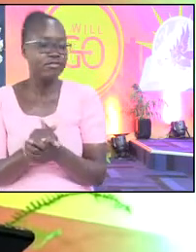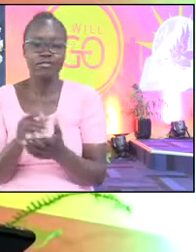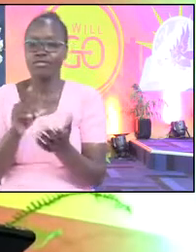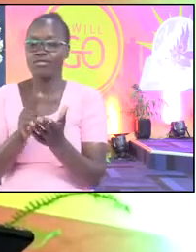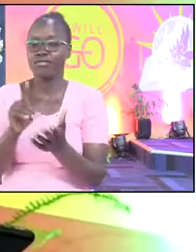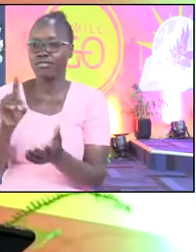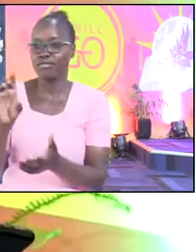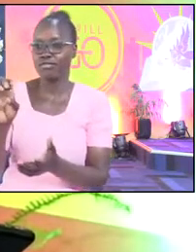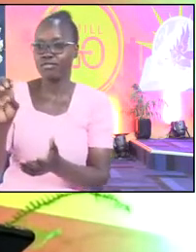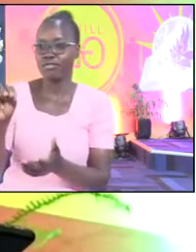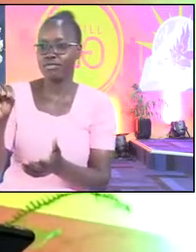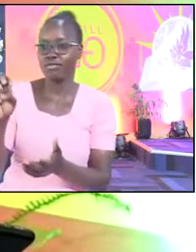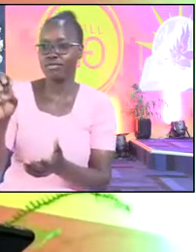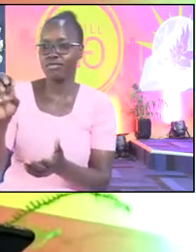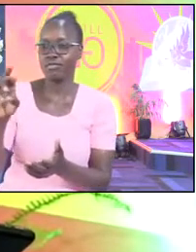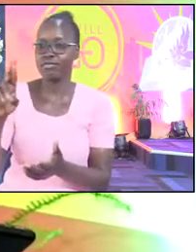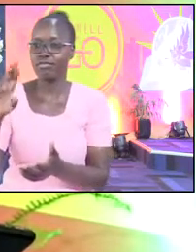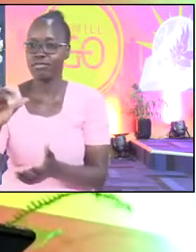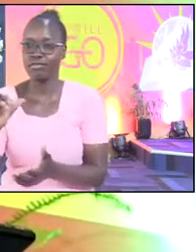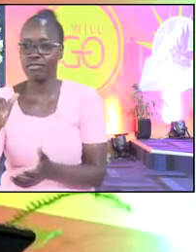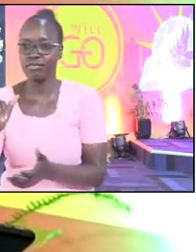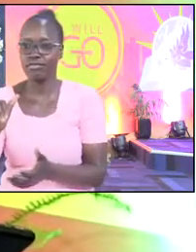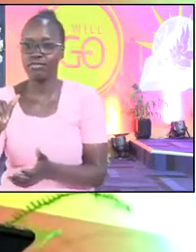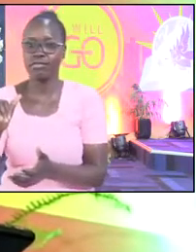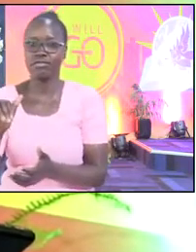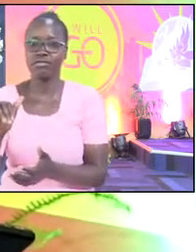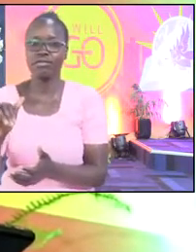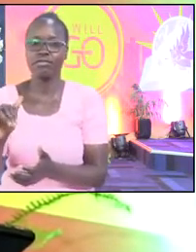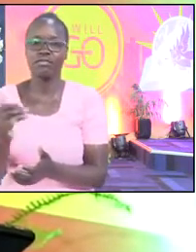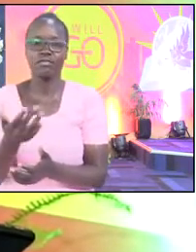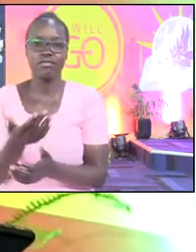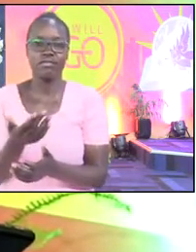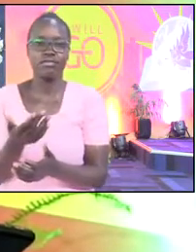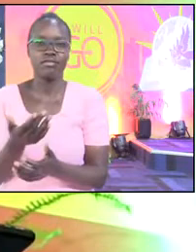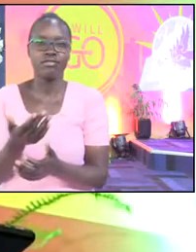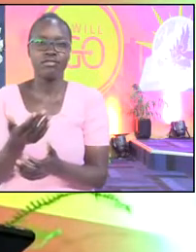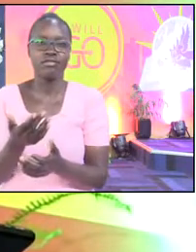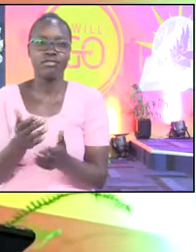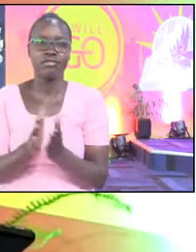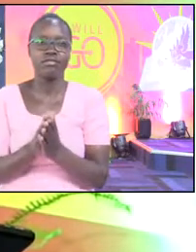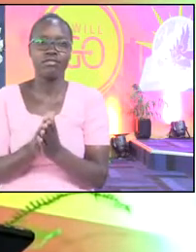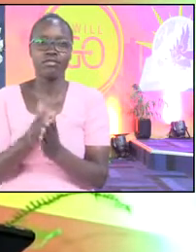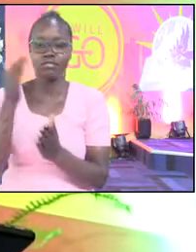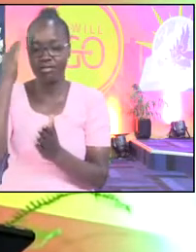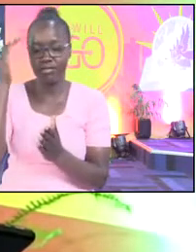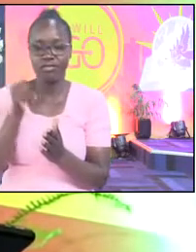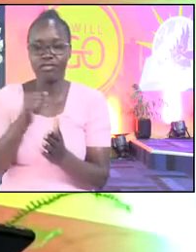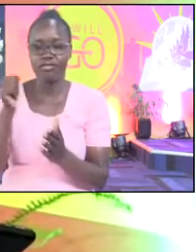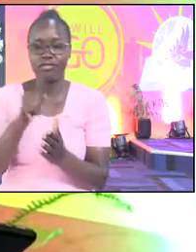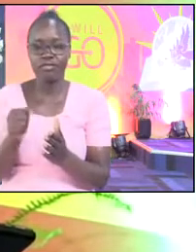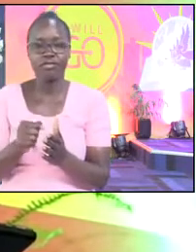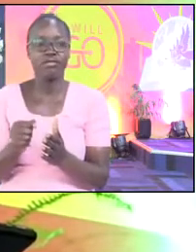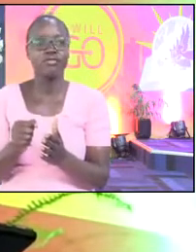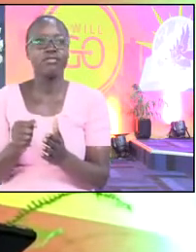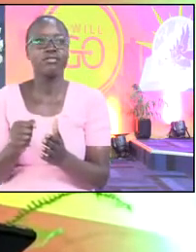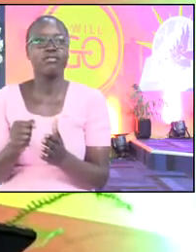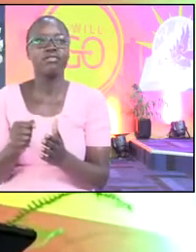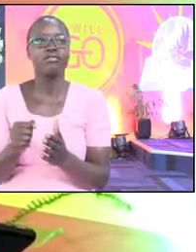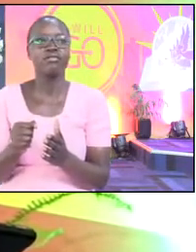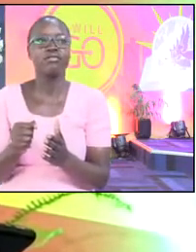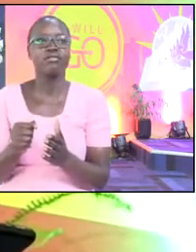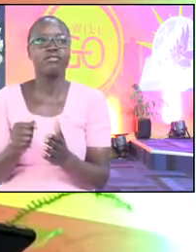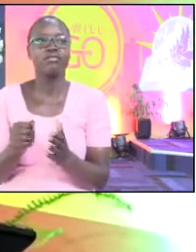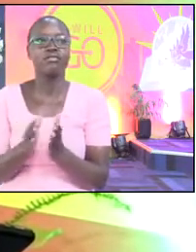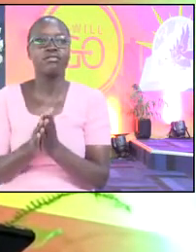Mercy Mapingjira from Malawi. And she's our head elder. She's the Dean